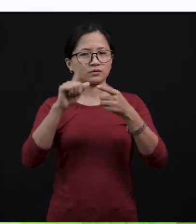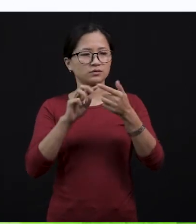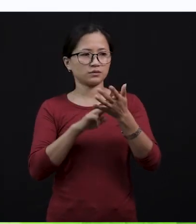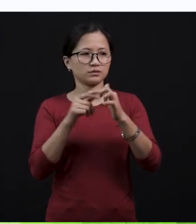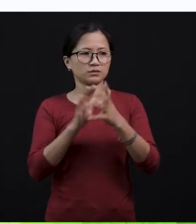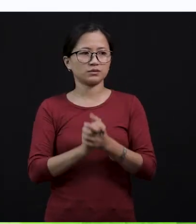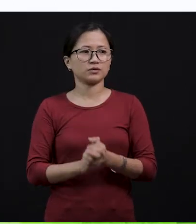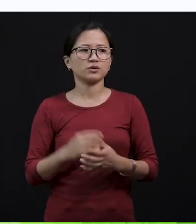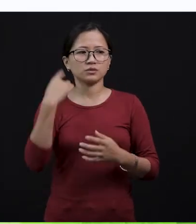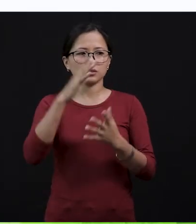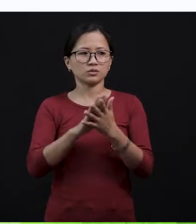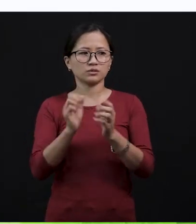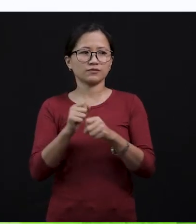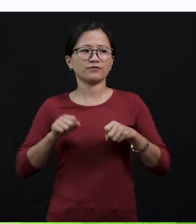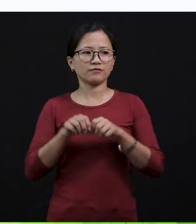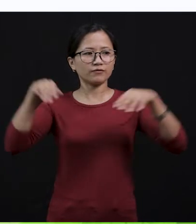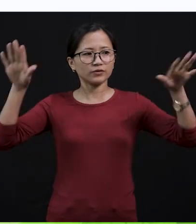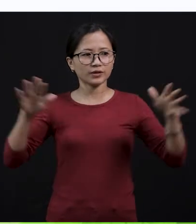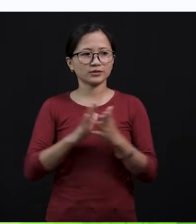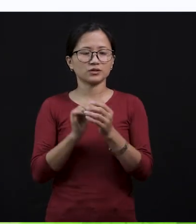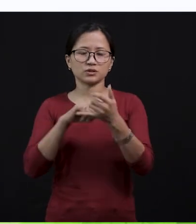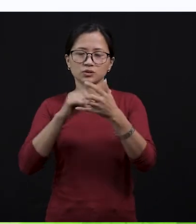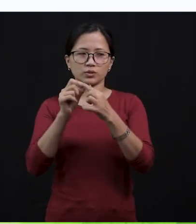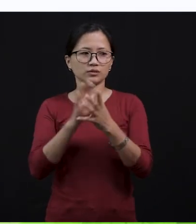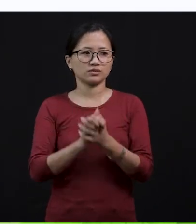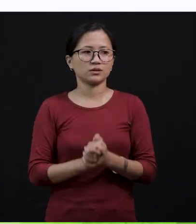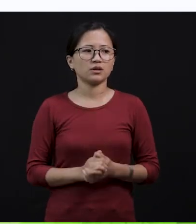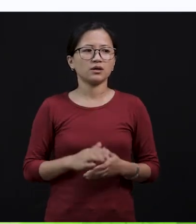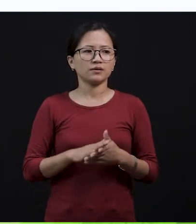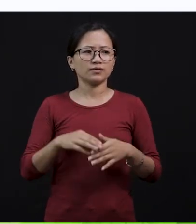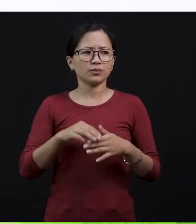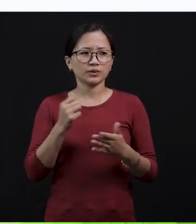For when they reach the scene of crime, Macavity is not there.